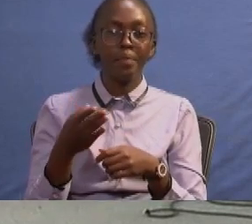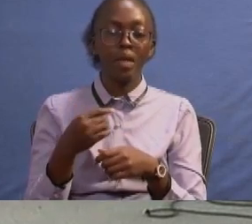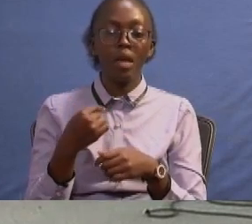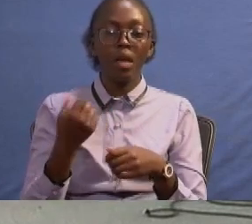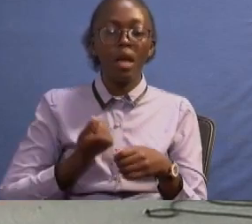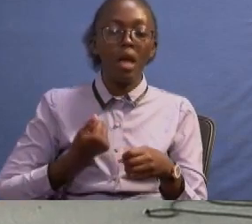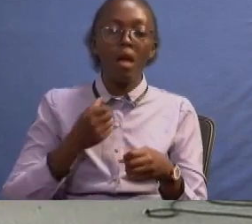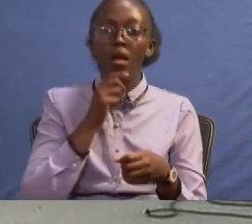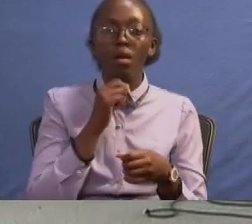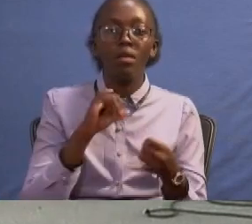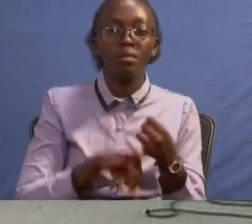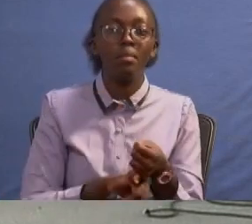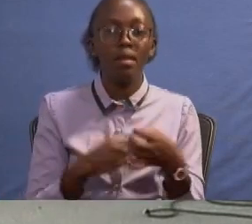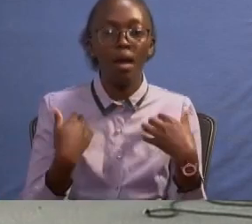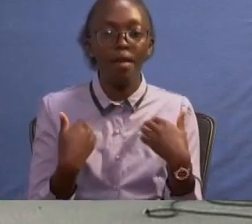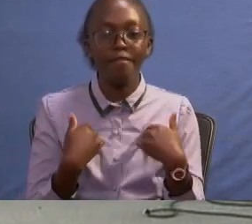husband.